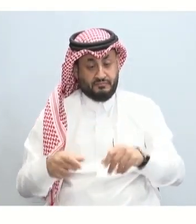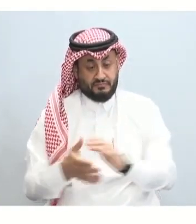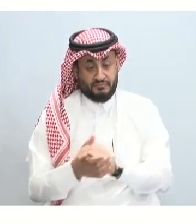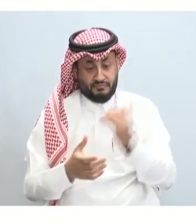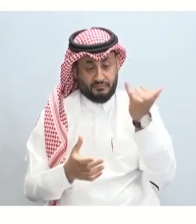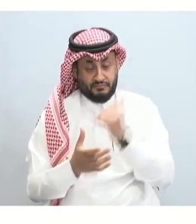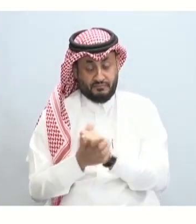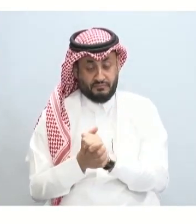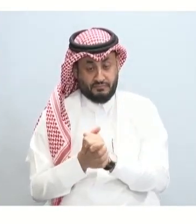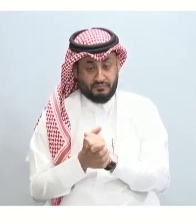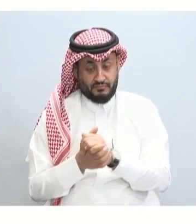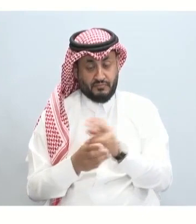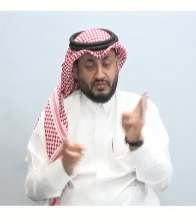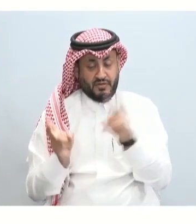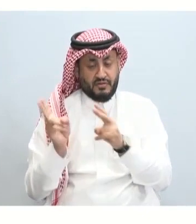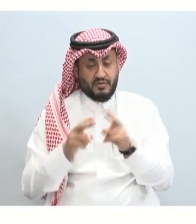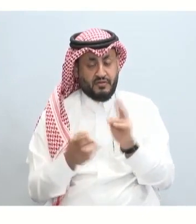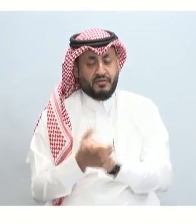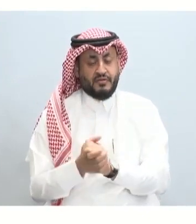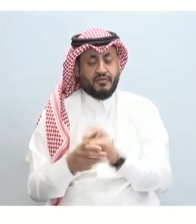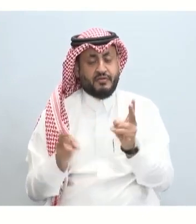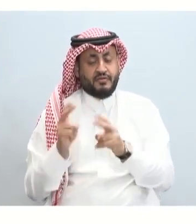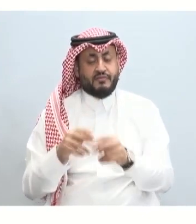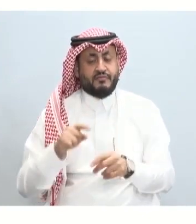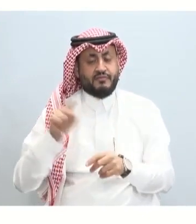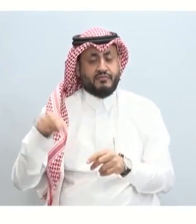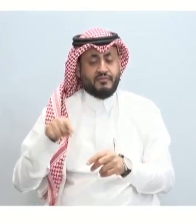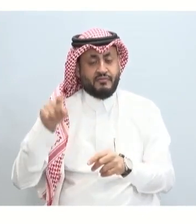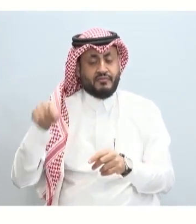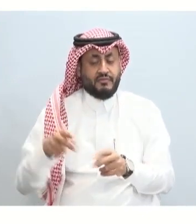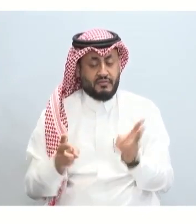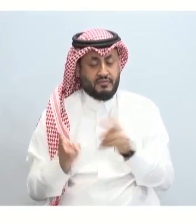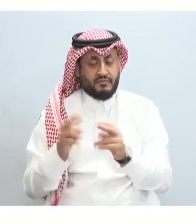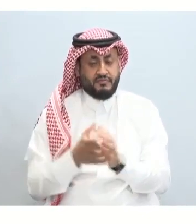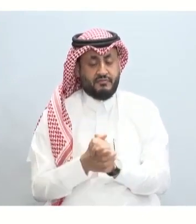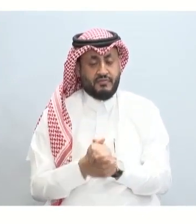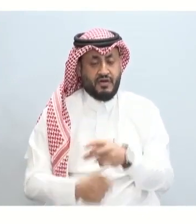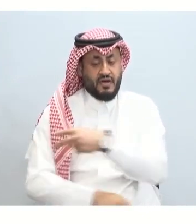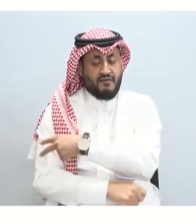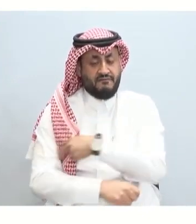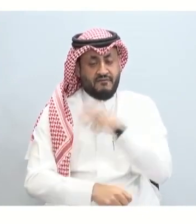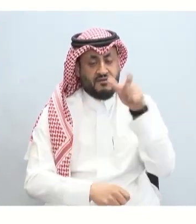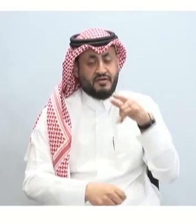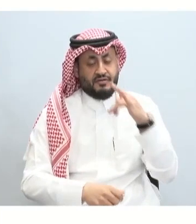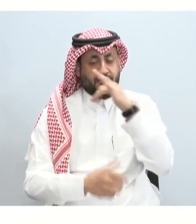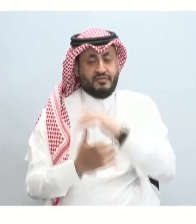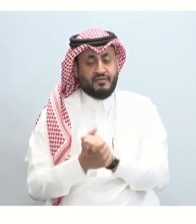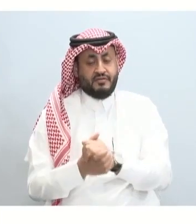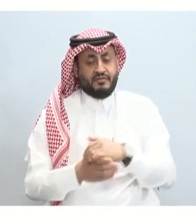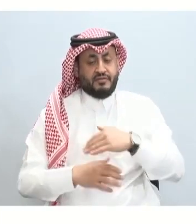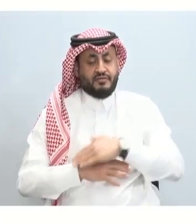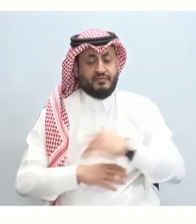it is important that you practice these questions and also to do a dialogue between a flight attendant and customer